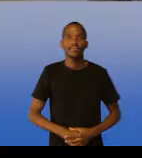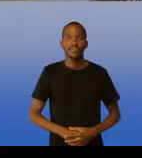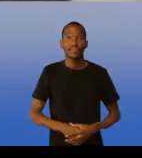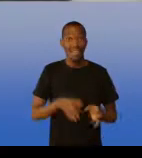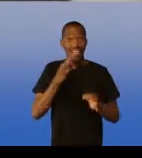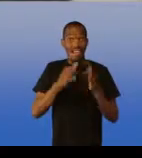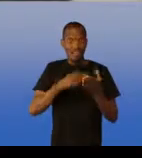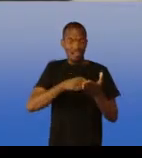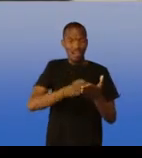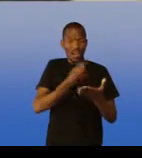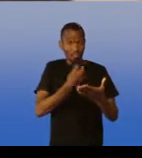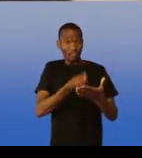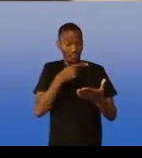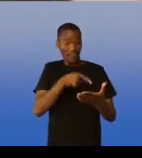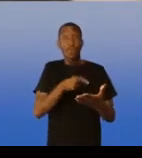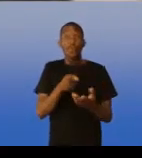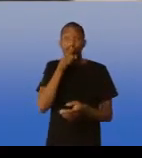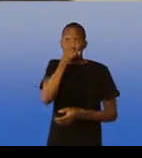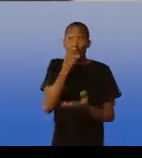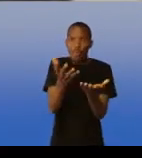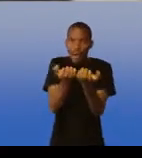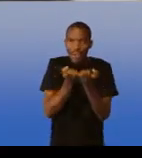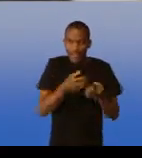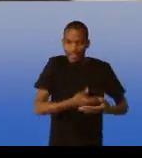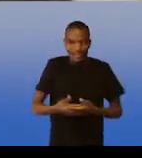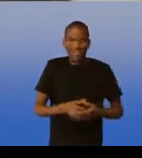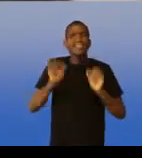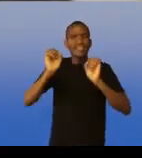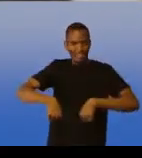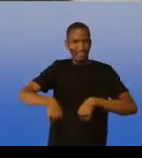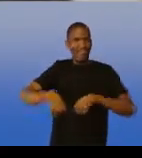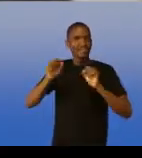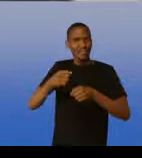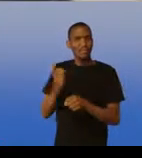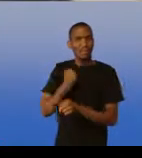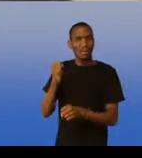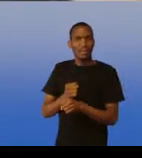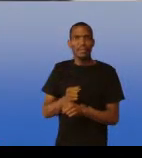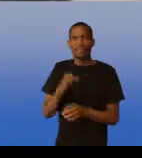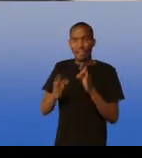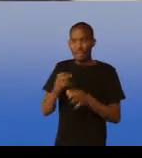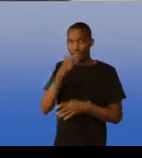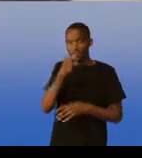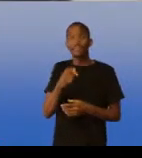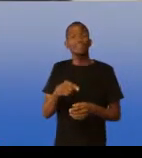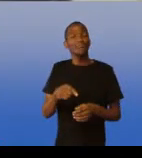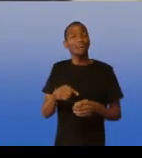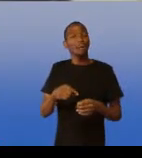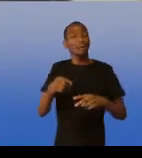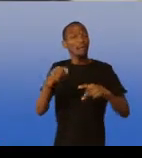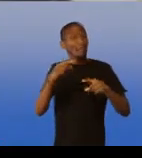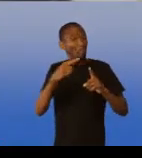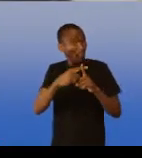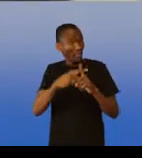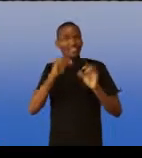When you are on treatment and you want to have a child, it works, because if your viral load is suppressed, you will still be able to have a kid and you'll have a child who is